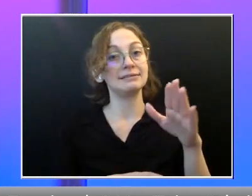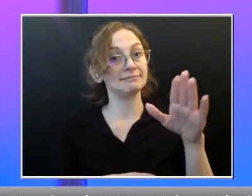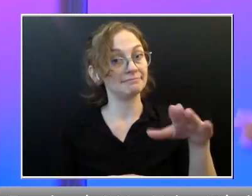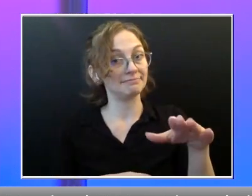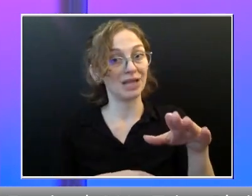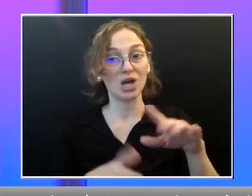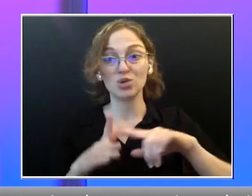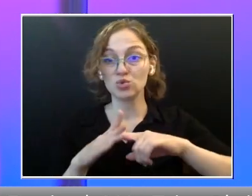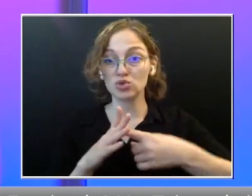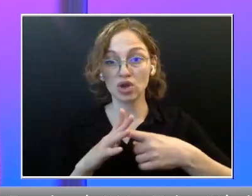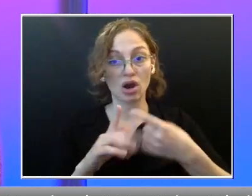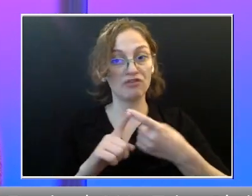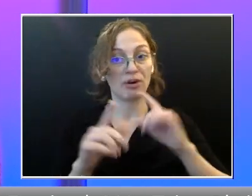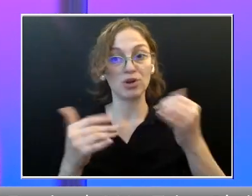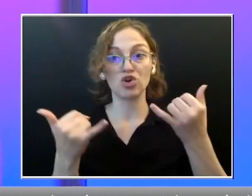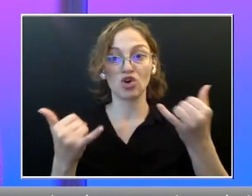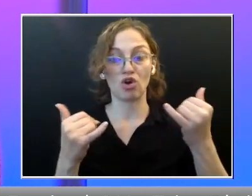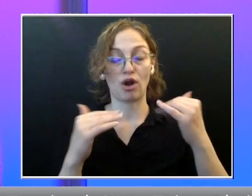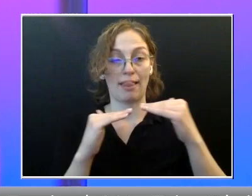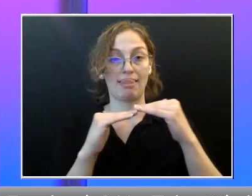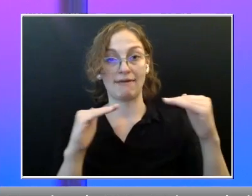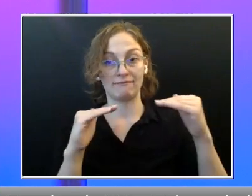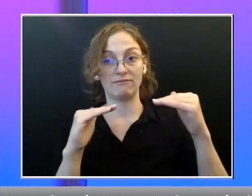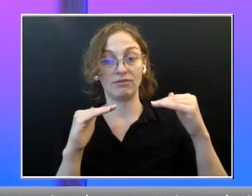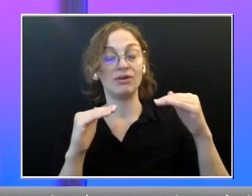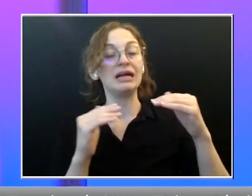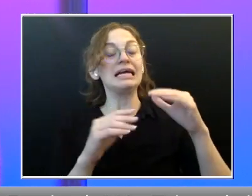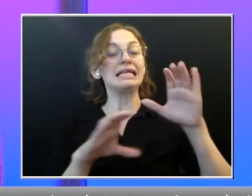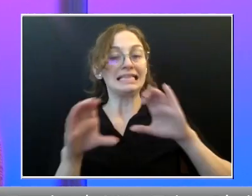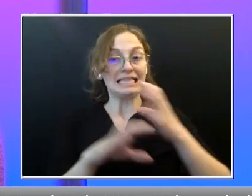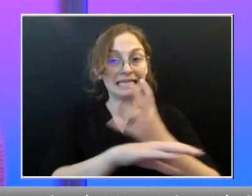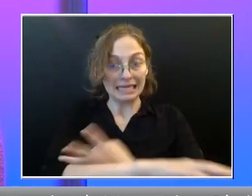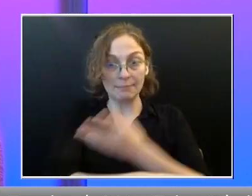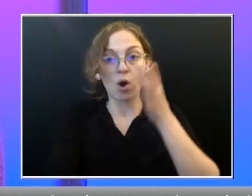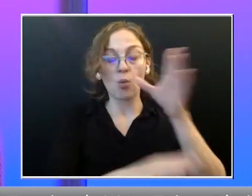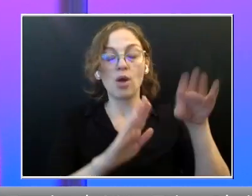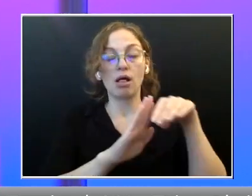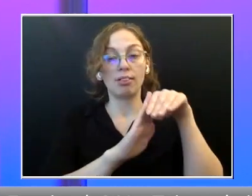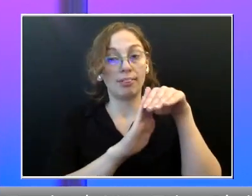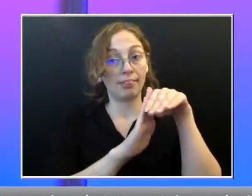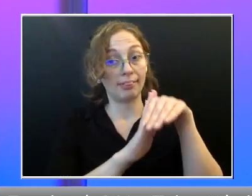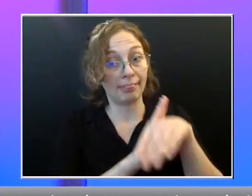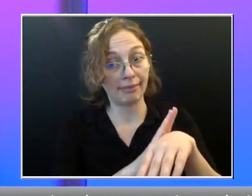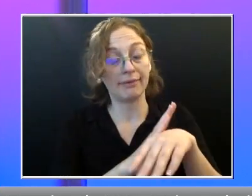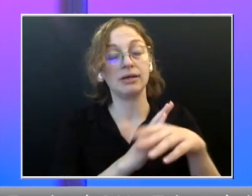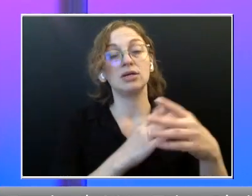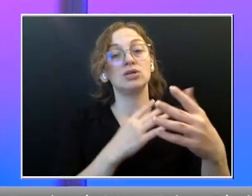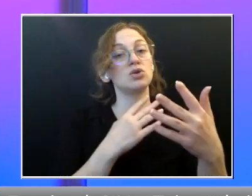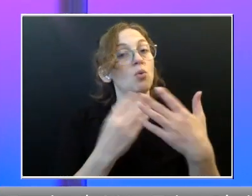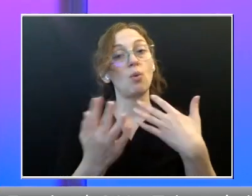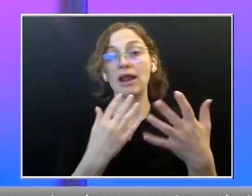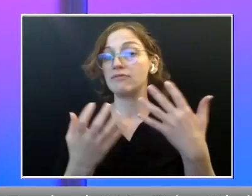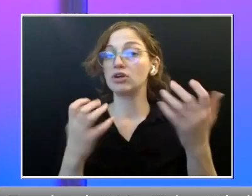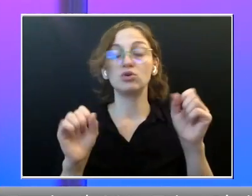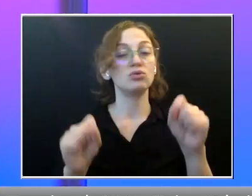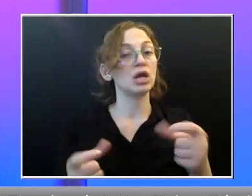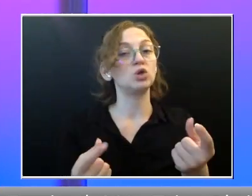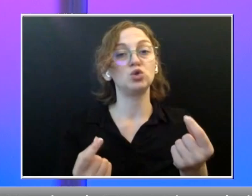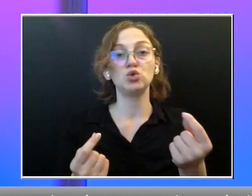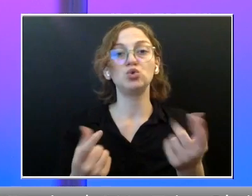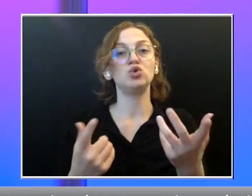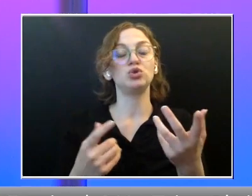do to help build up that reserve, you know, that's going to put you in a better position to be able to fight this and tolerate treatment and get through